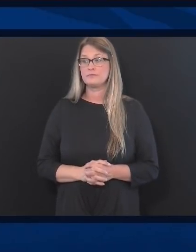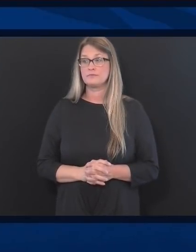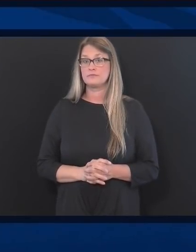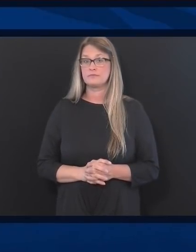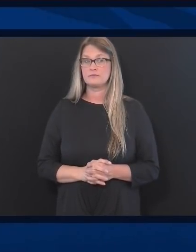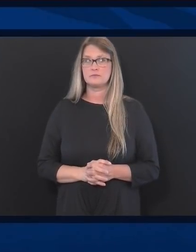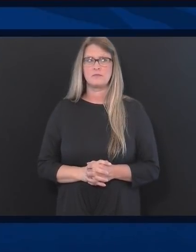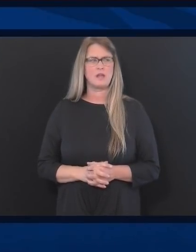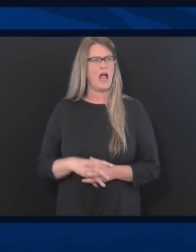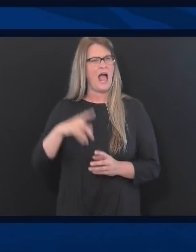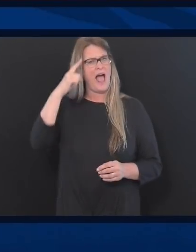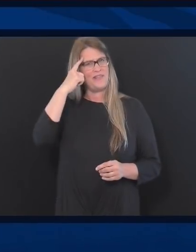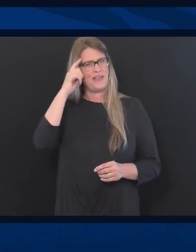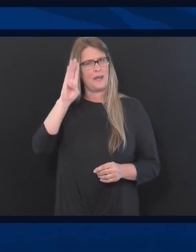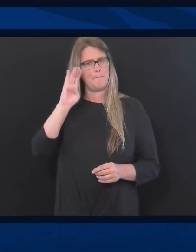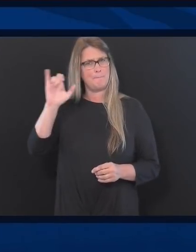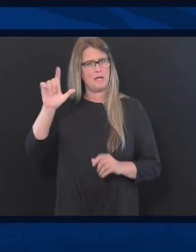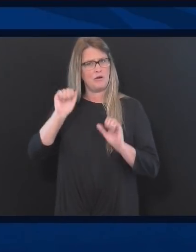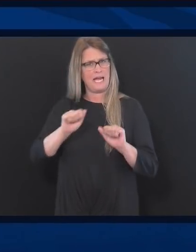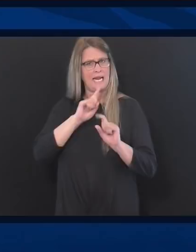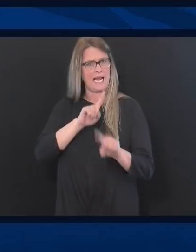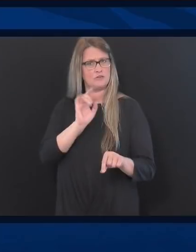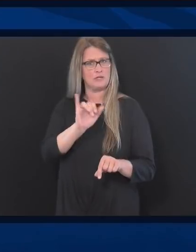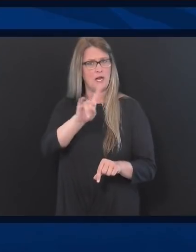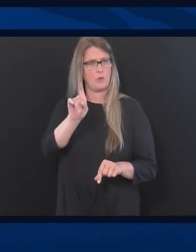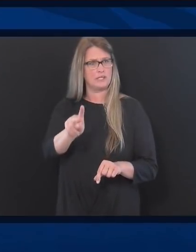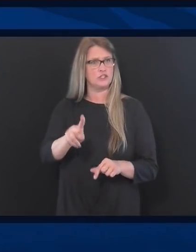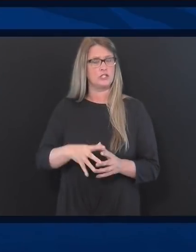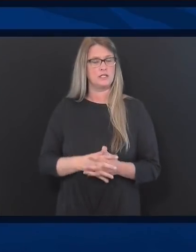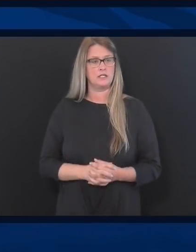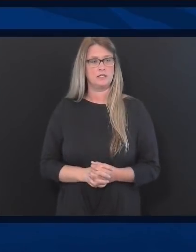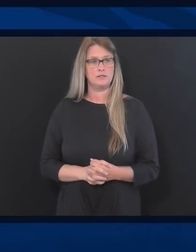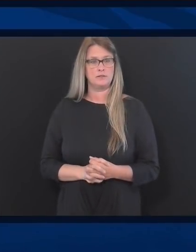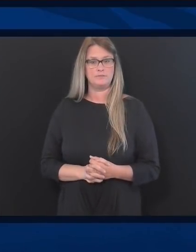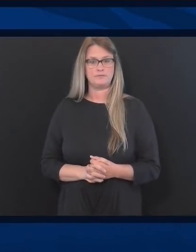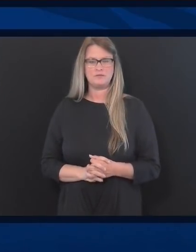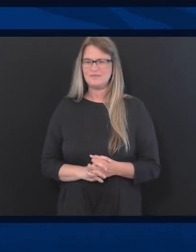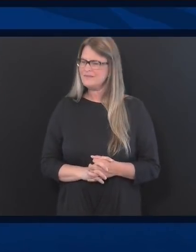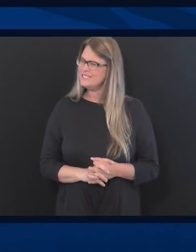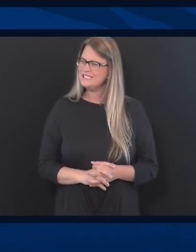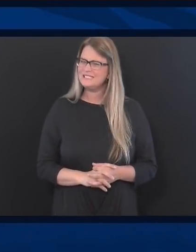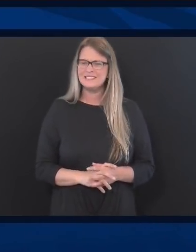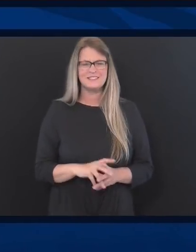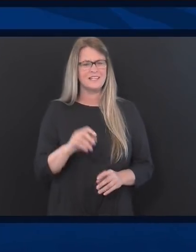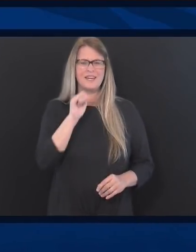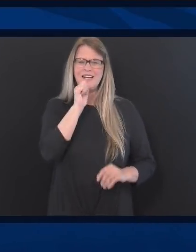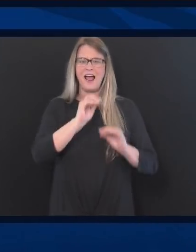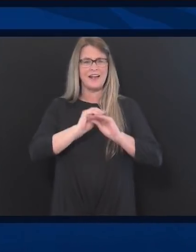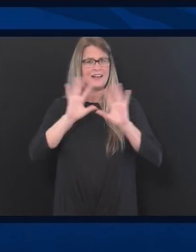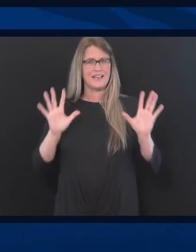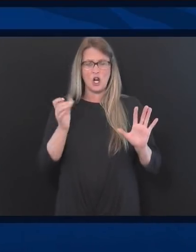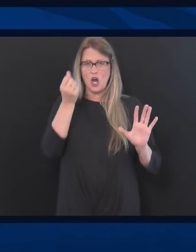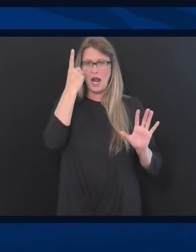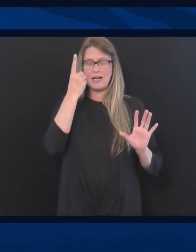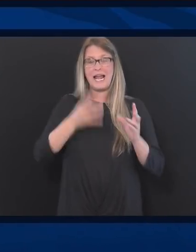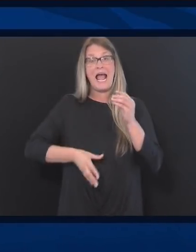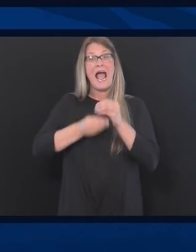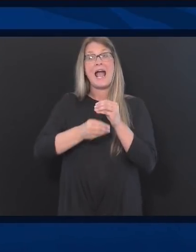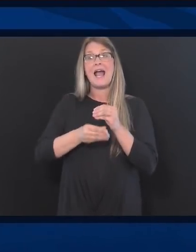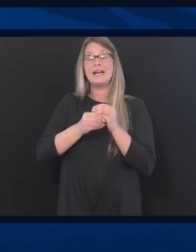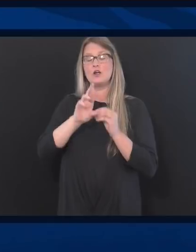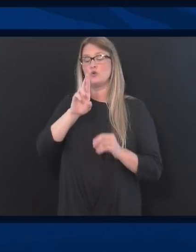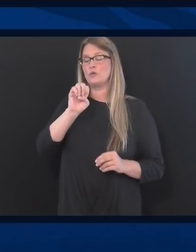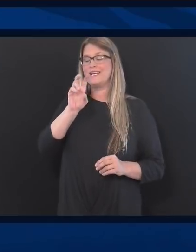Okay, Bill, maybe you could do that. I couldn't quite understand the question, Governor. Adding recoveries to the